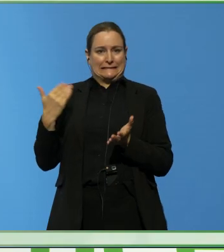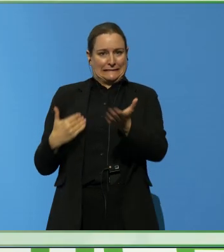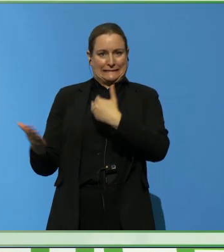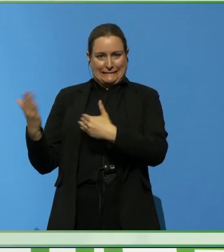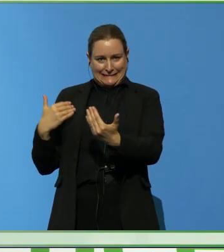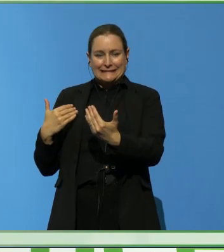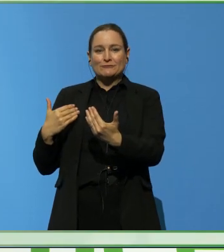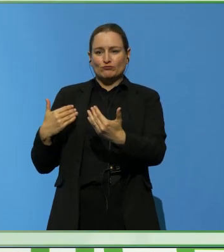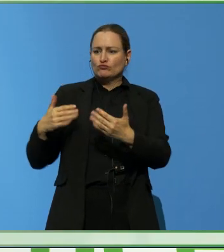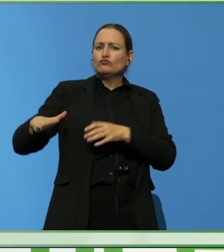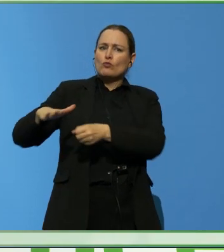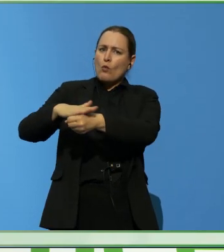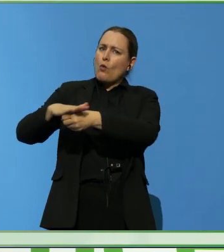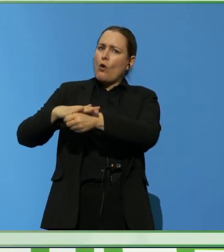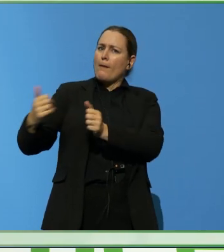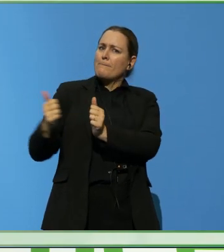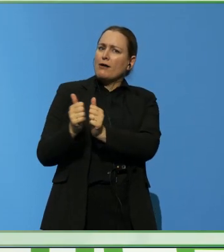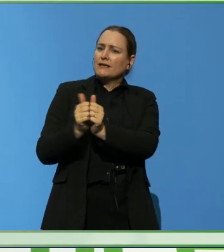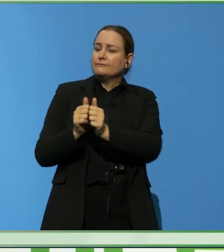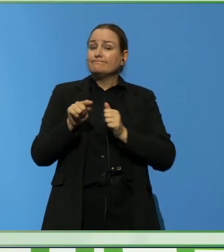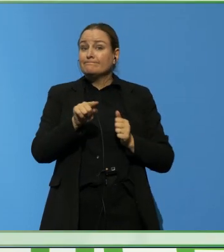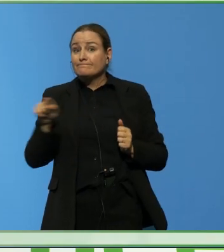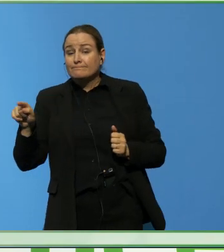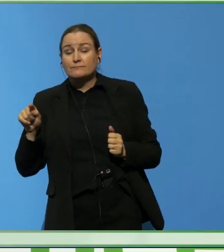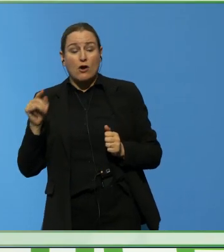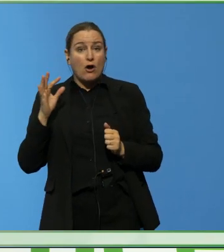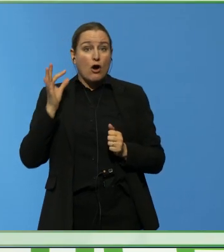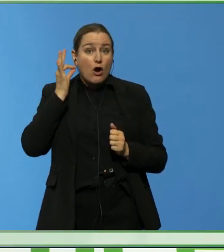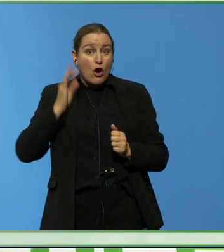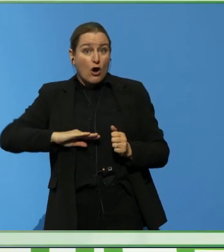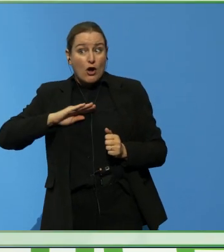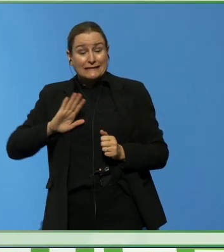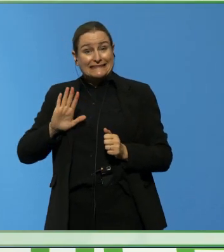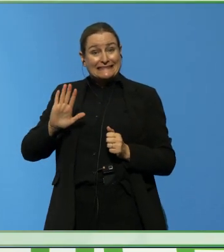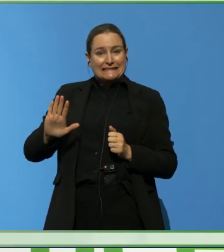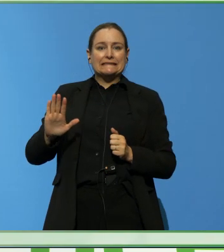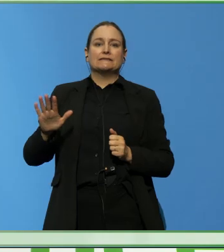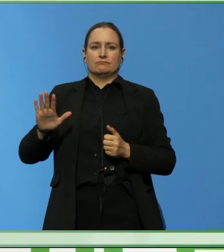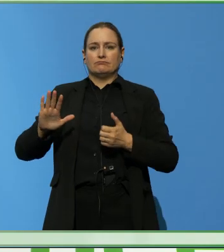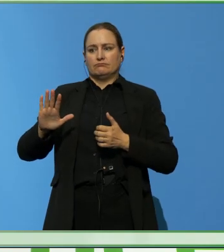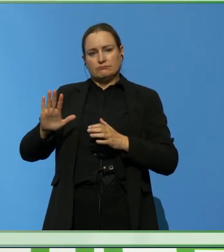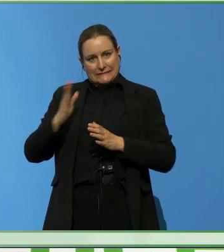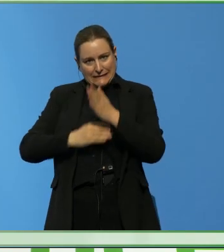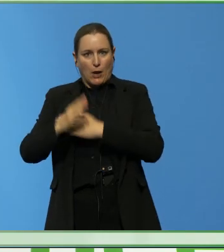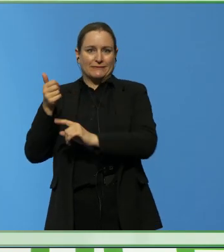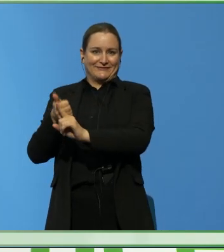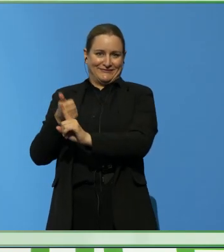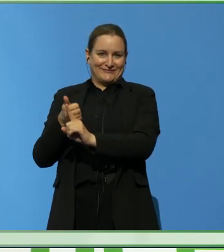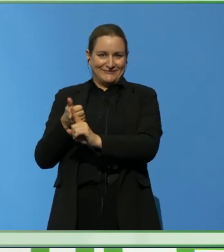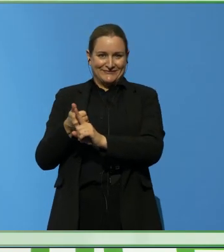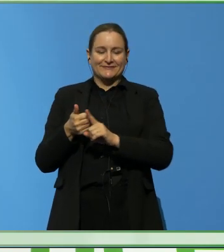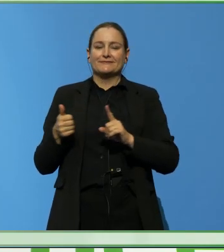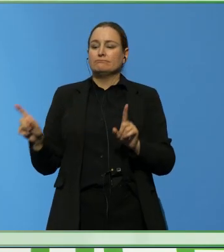always includes girls with disabilities, their caregivers, and through the facilitation of